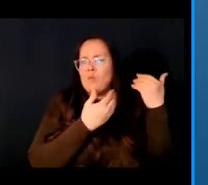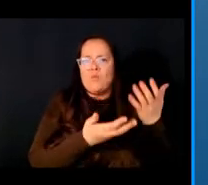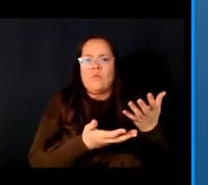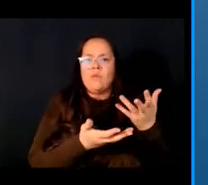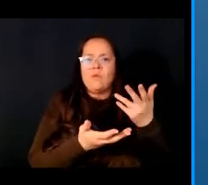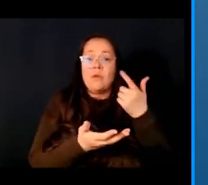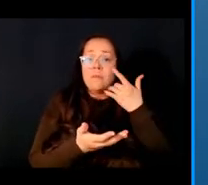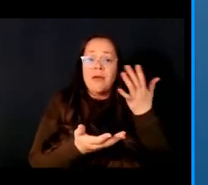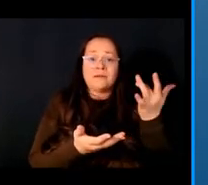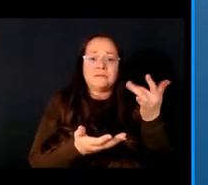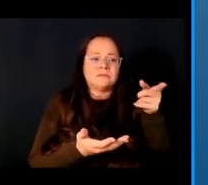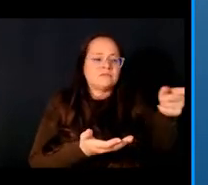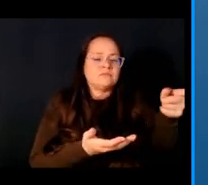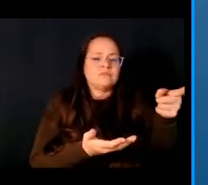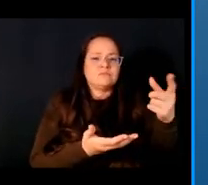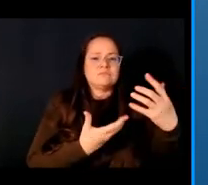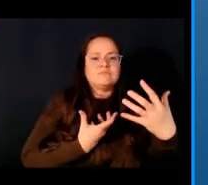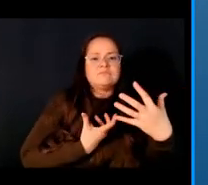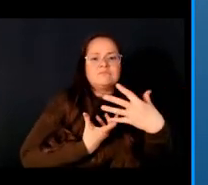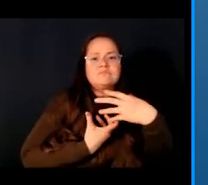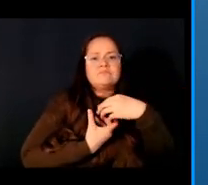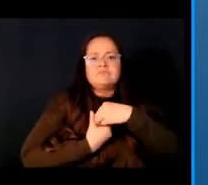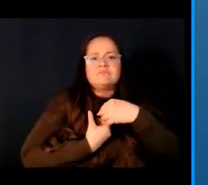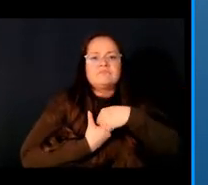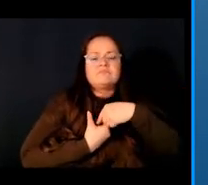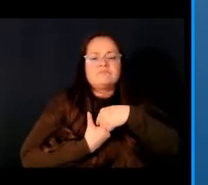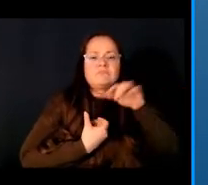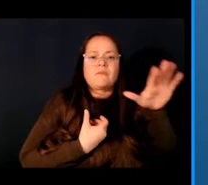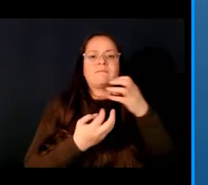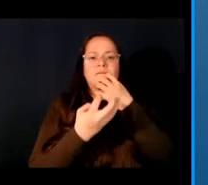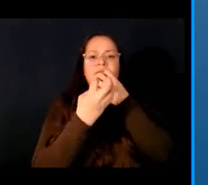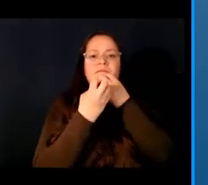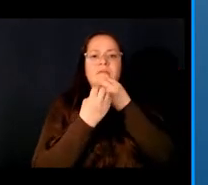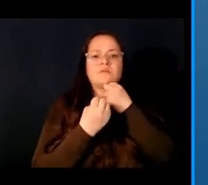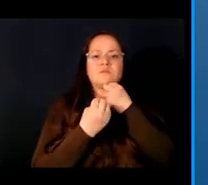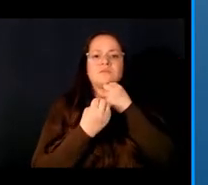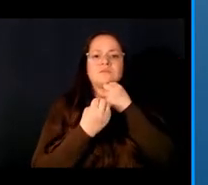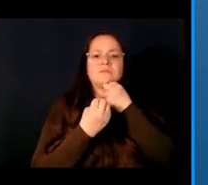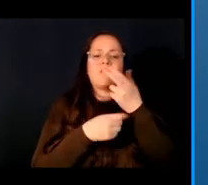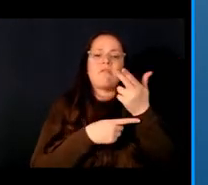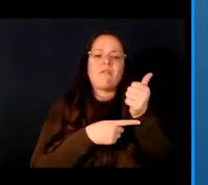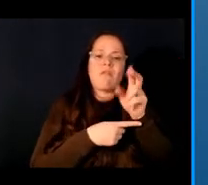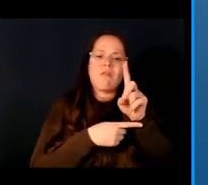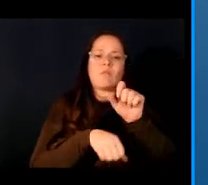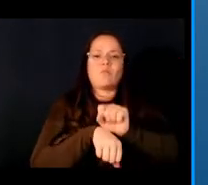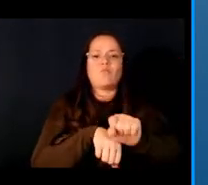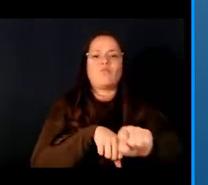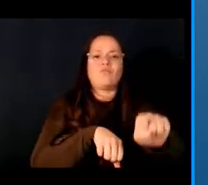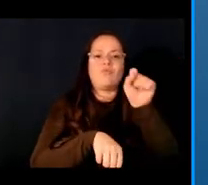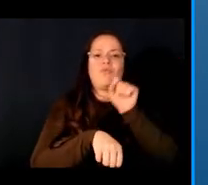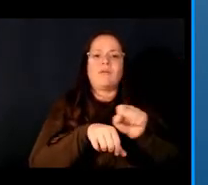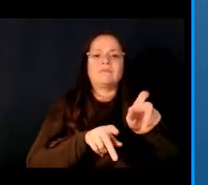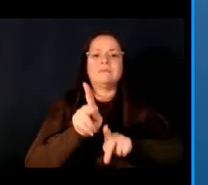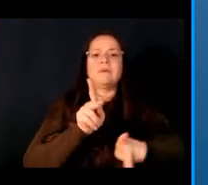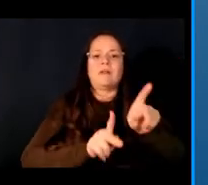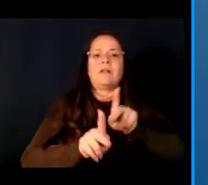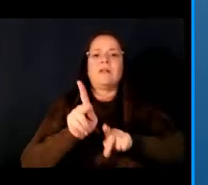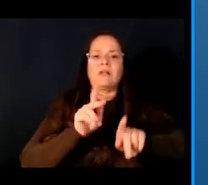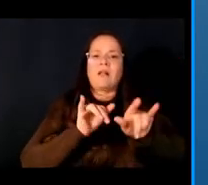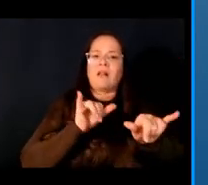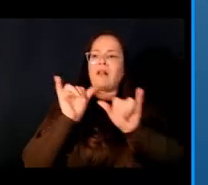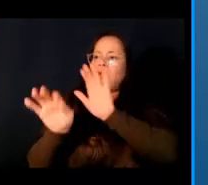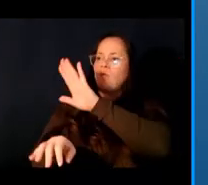because they're rich in terms of their values hard-working people like Artie's parents